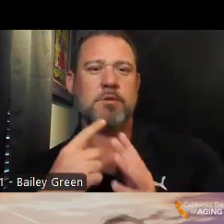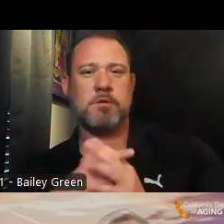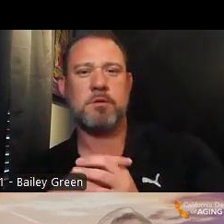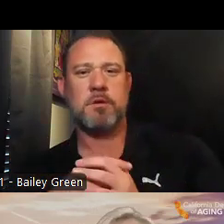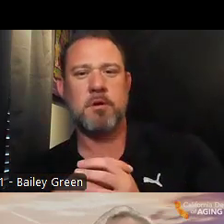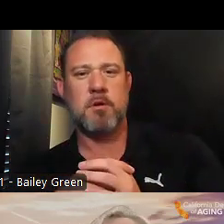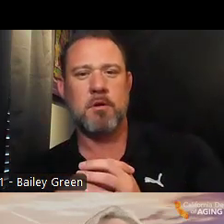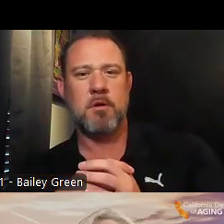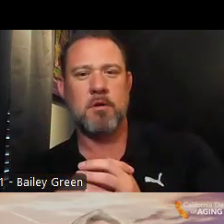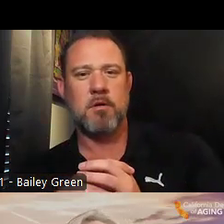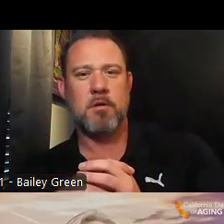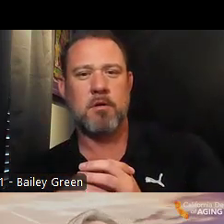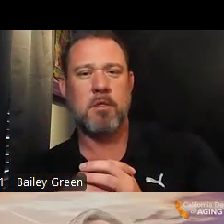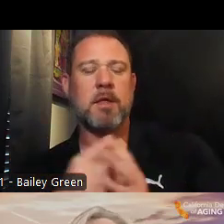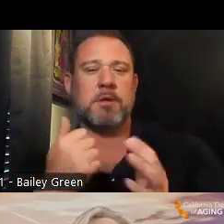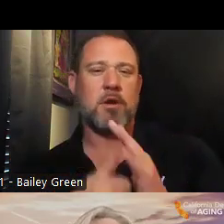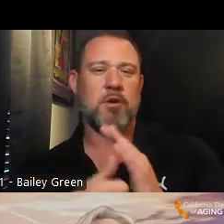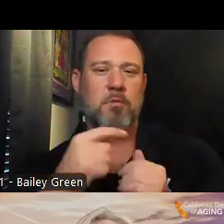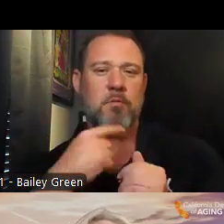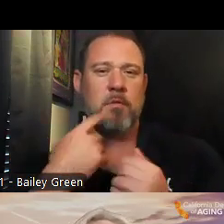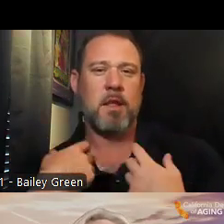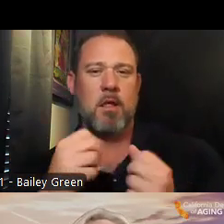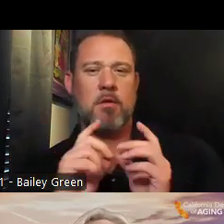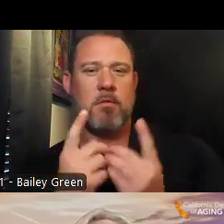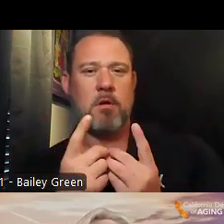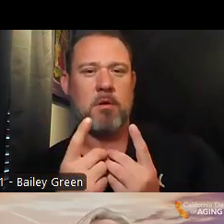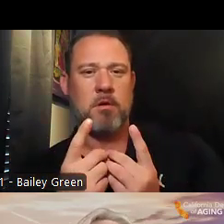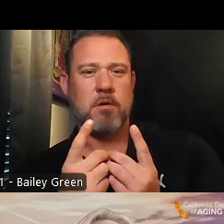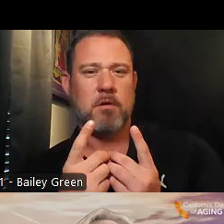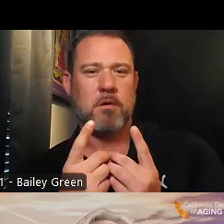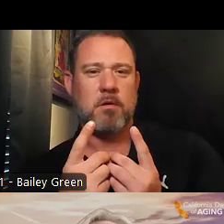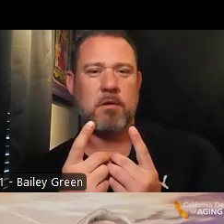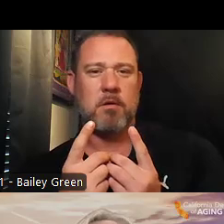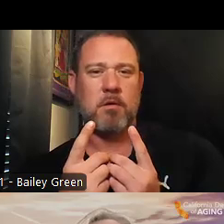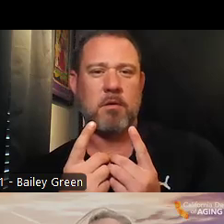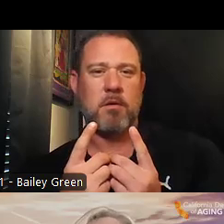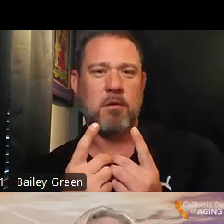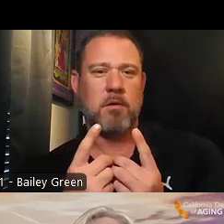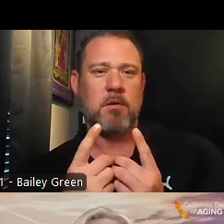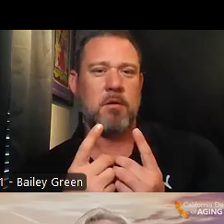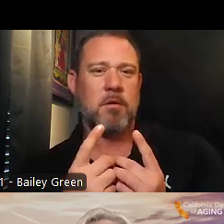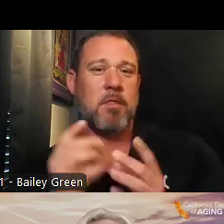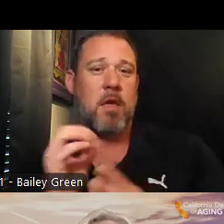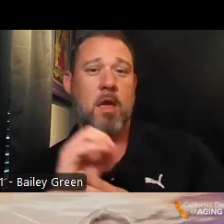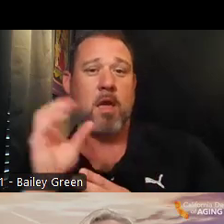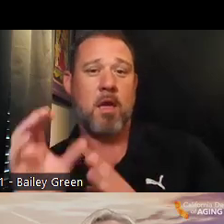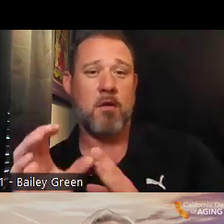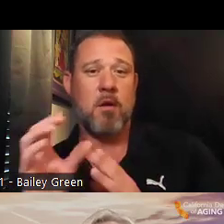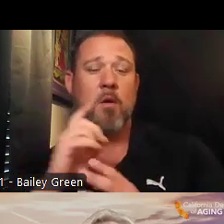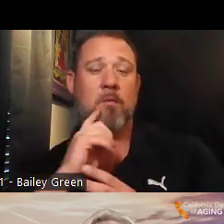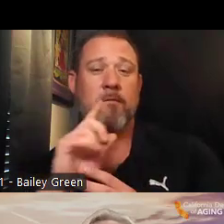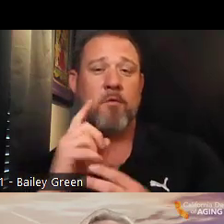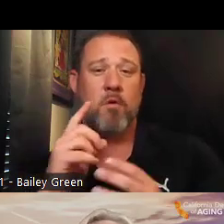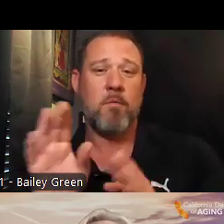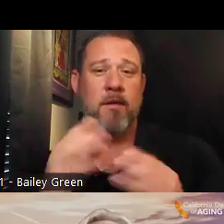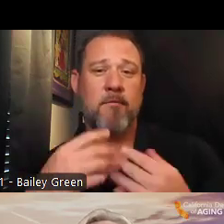that's under the Public Health Department. And then the development of outcome measures for the Behavioral Health